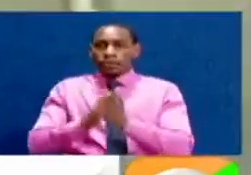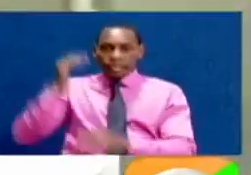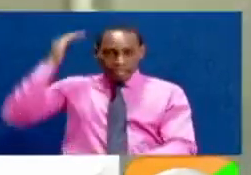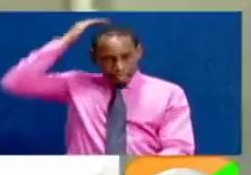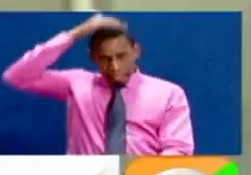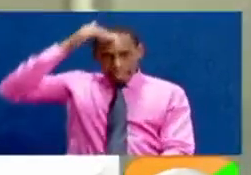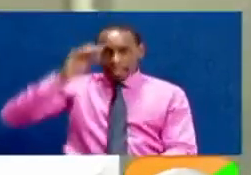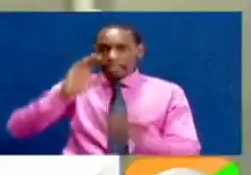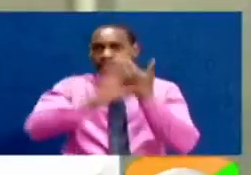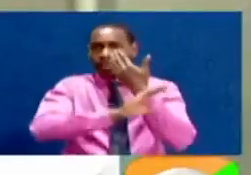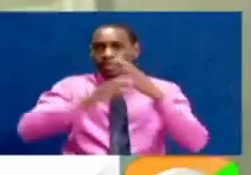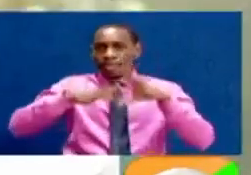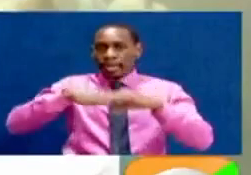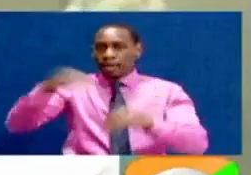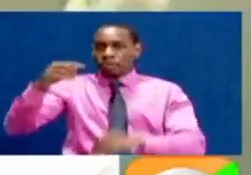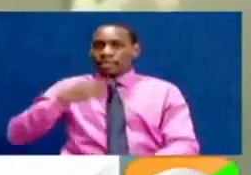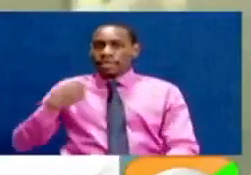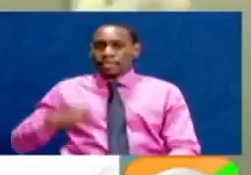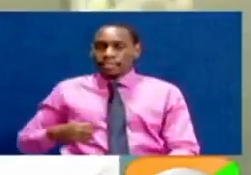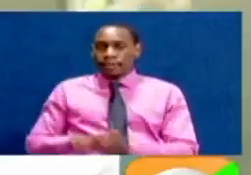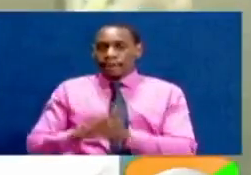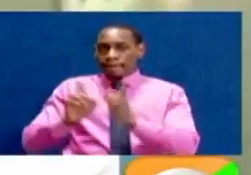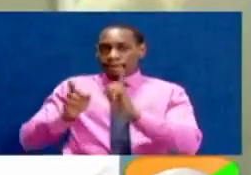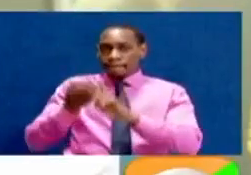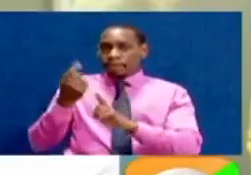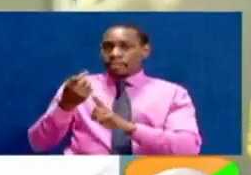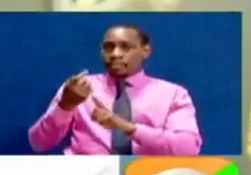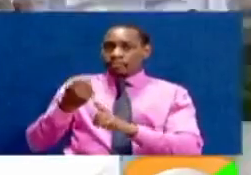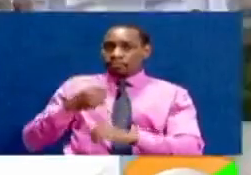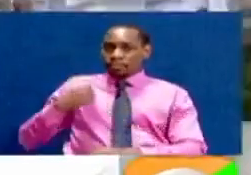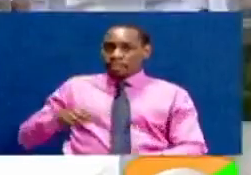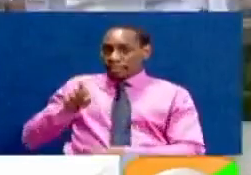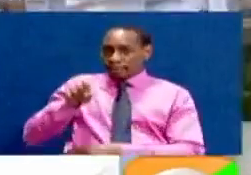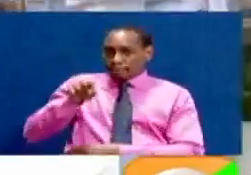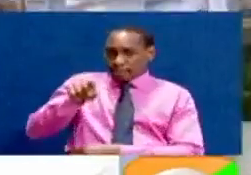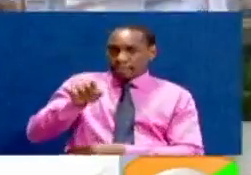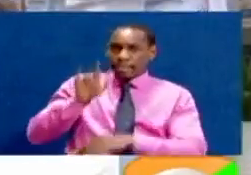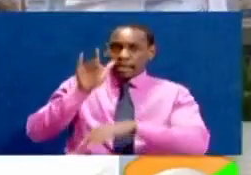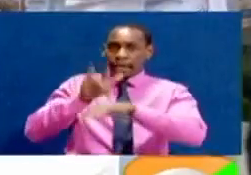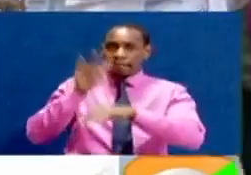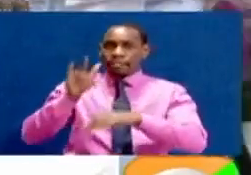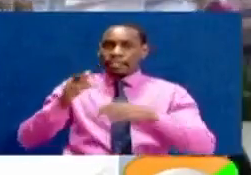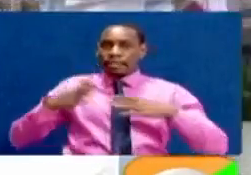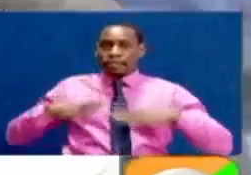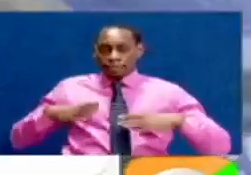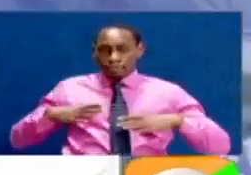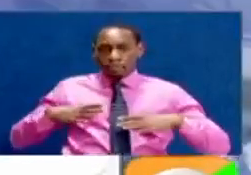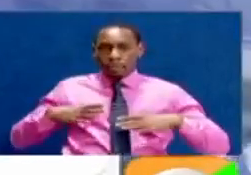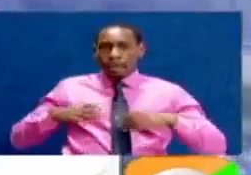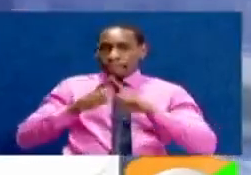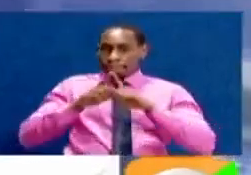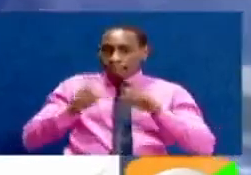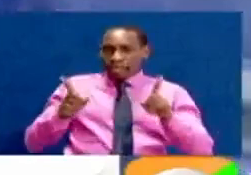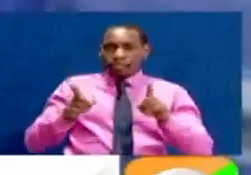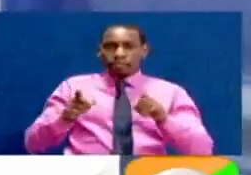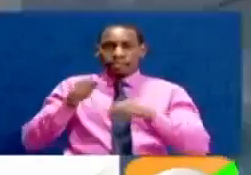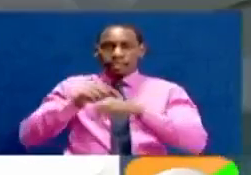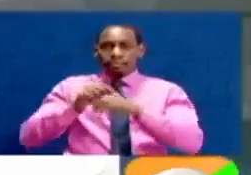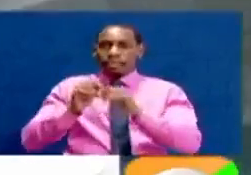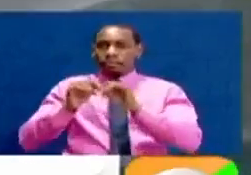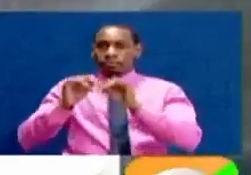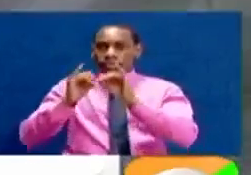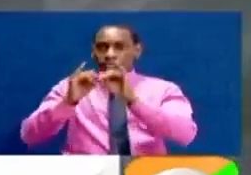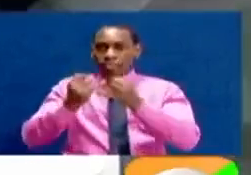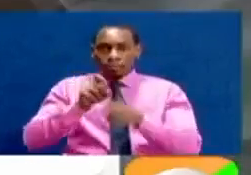Asian countries outside China, the original Wuhan strain initially affected the population. However, as soon as a